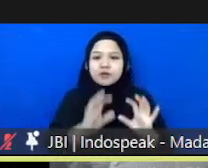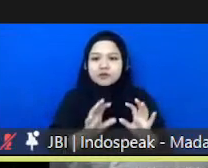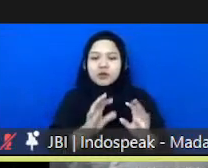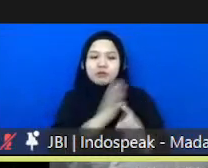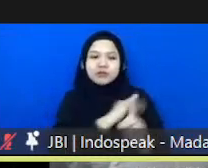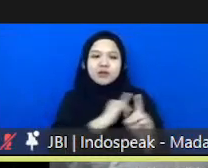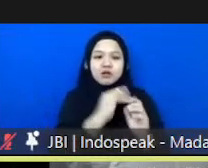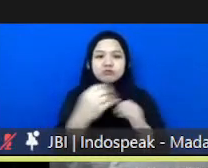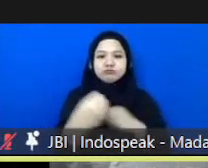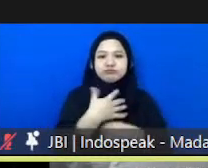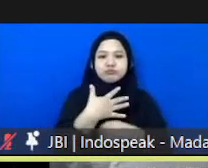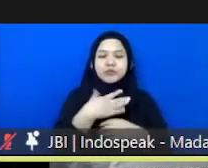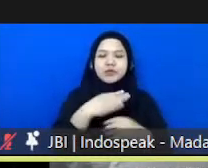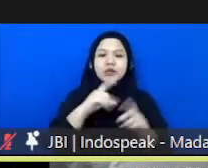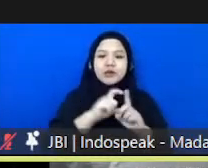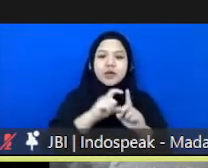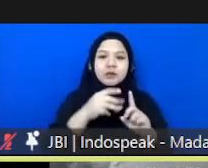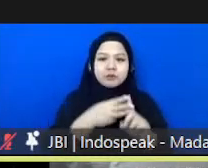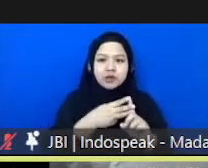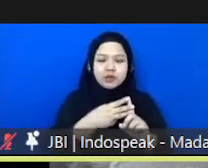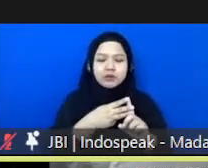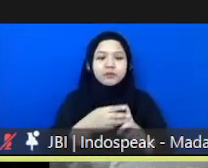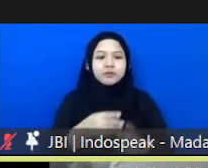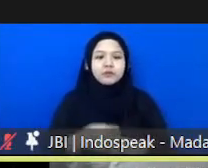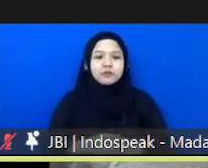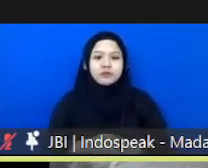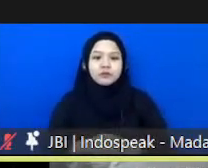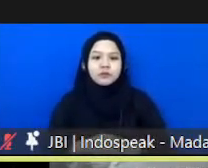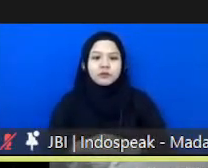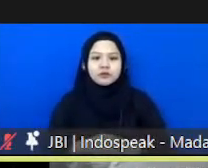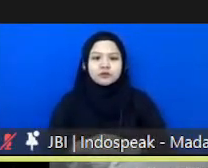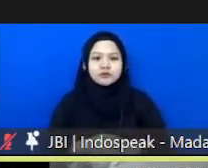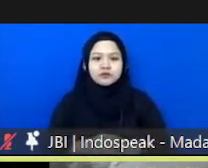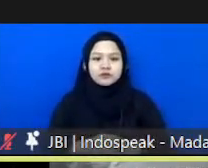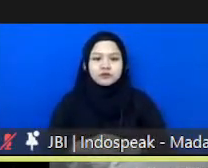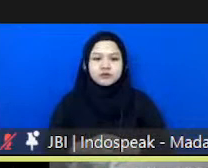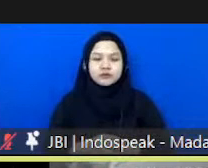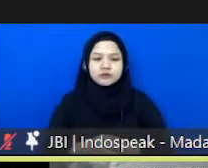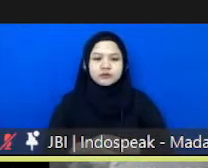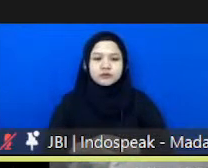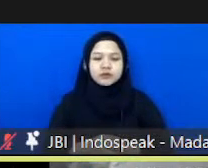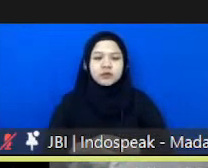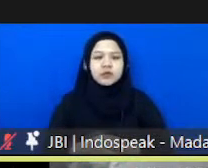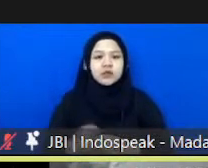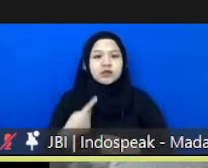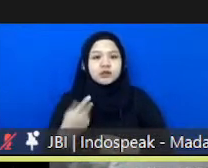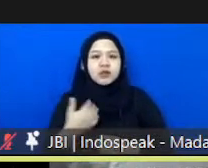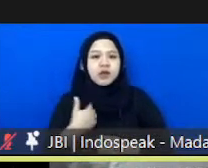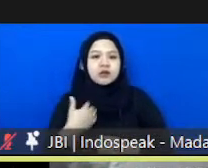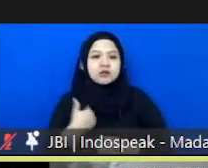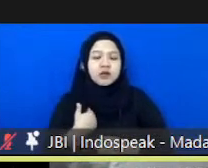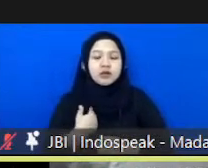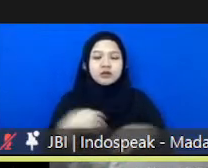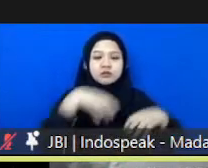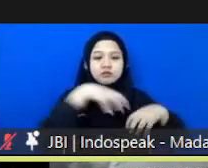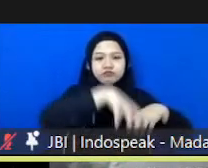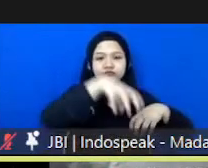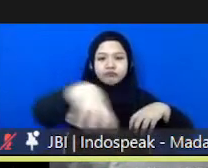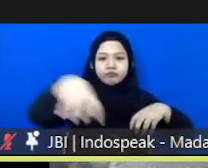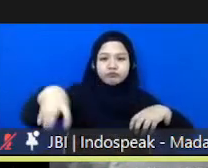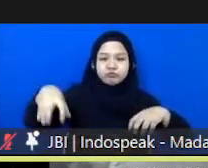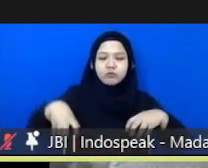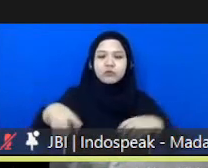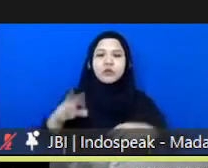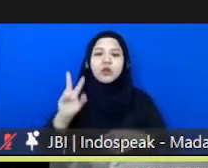also all serotypes. We have about 24 areas or clusters, we call it,